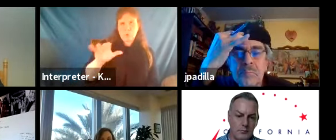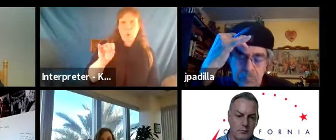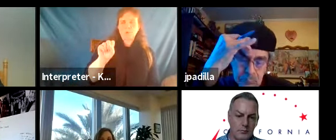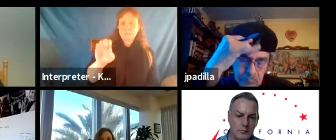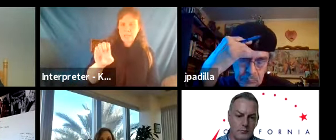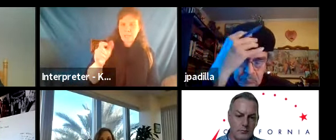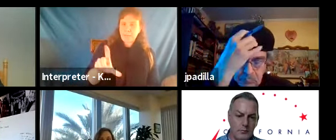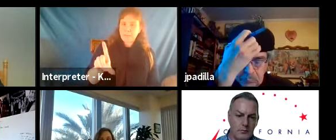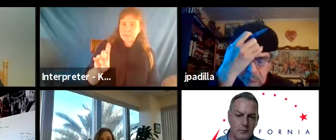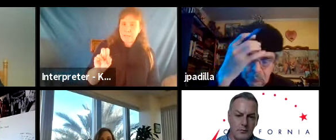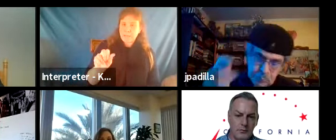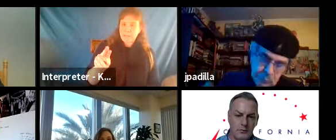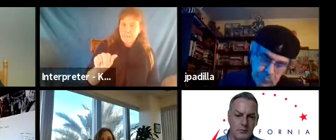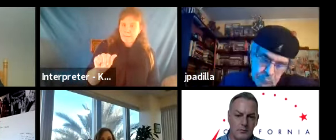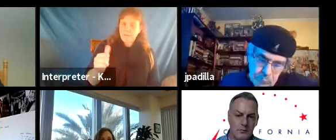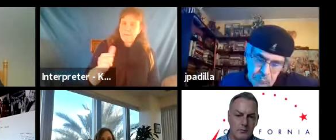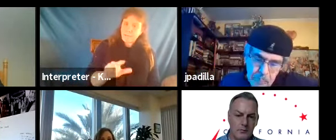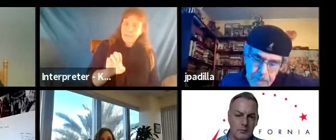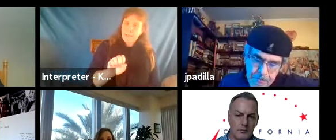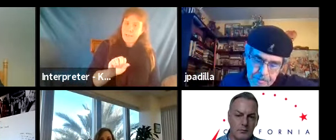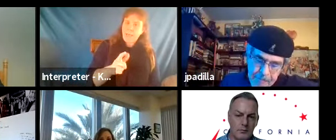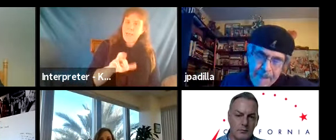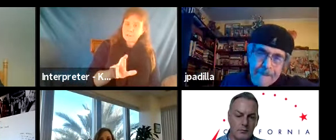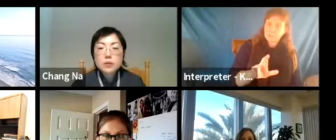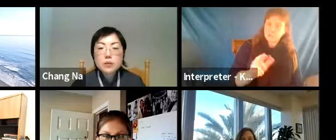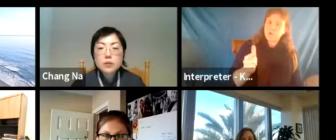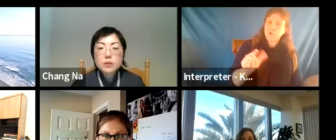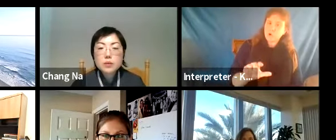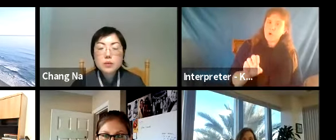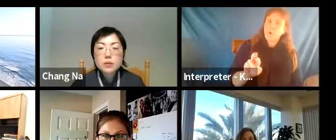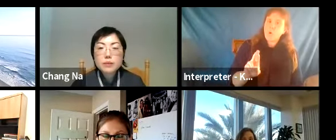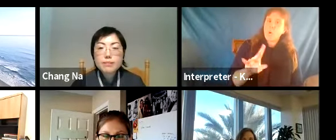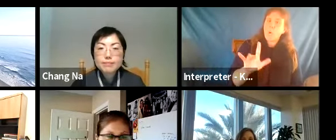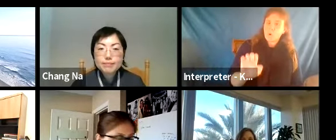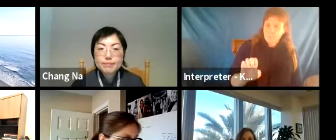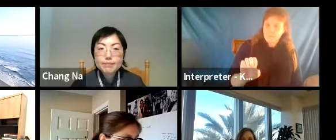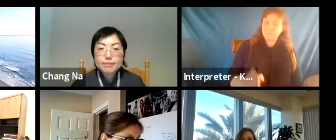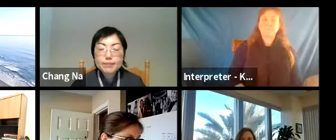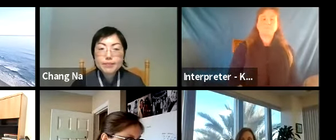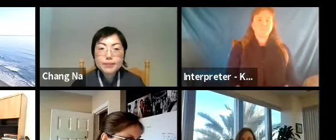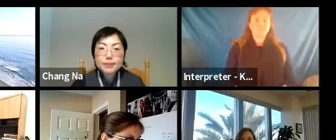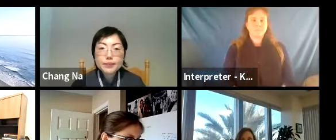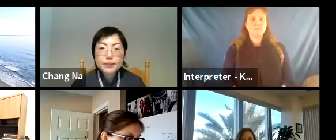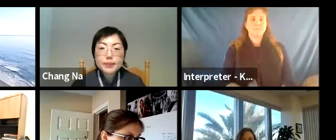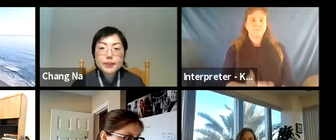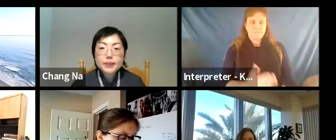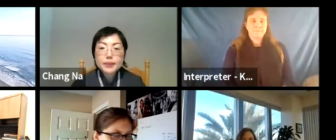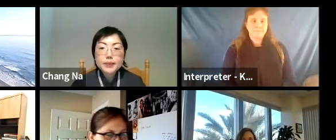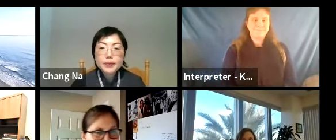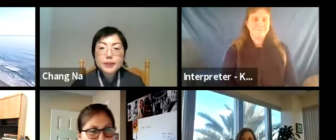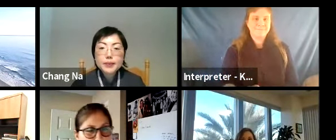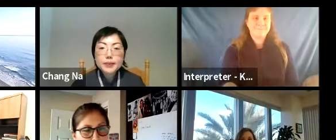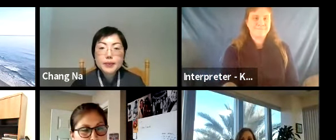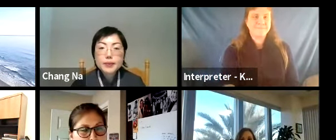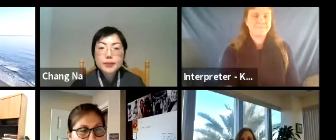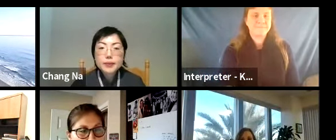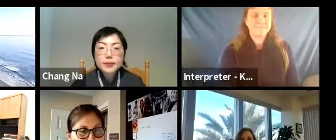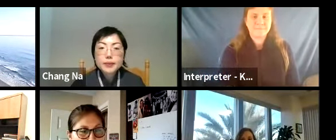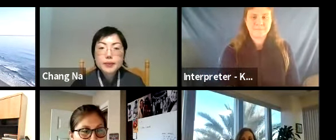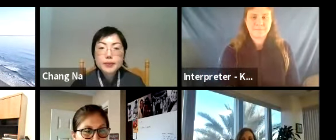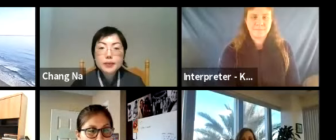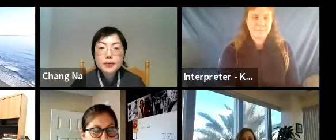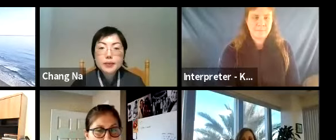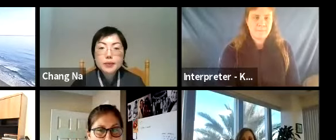Diana, Esther, Anthony, and then Orville. And then we'll see where we are. Melissa? Thanks, Bobby. Melissa Stafford Jones